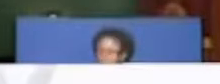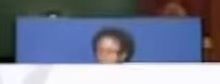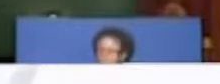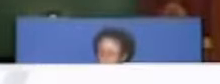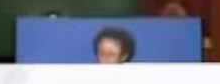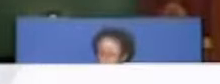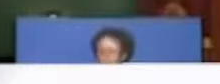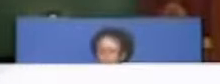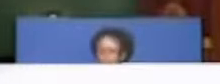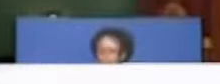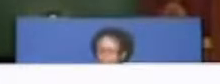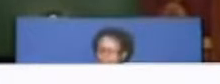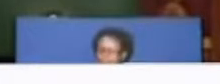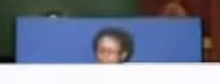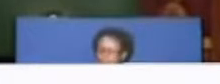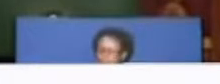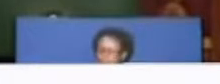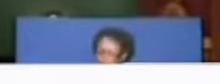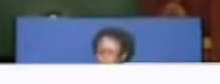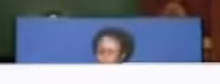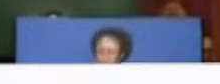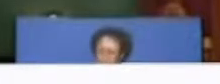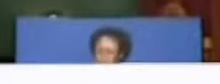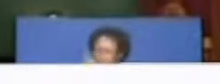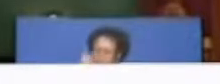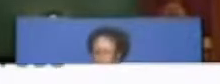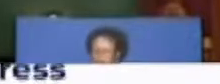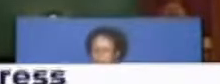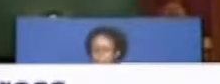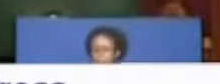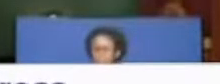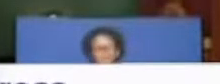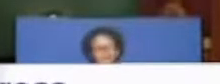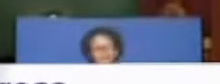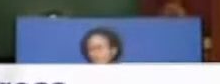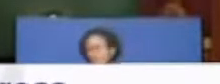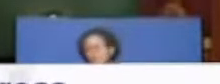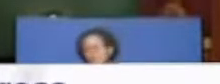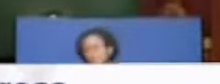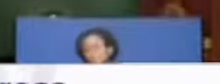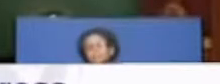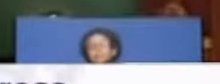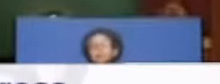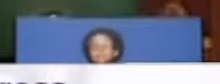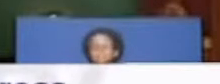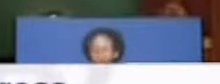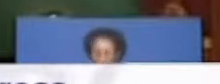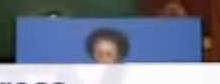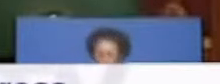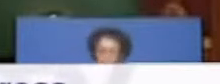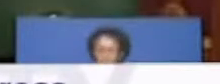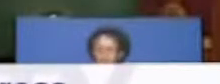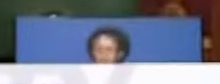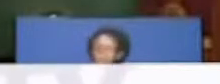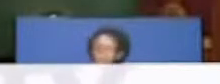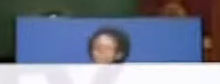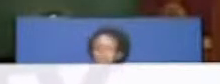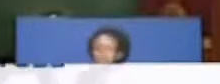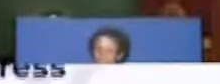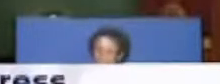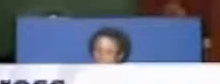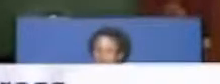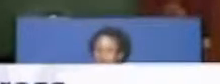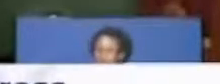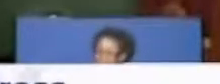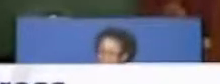people and to give them a buffer against COVID-related unemployment. Noting the success of Kazi Mutaani